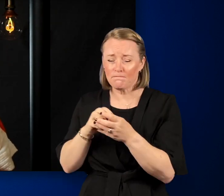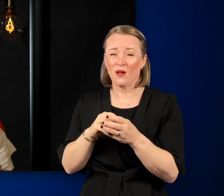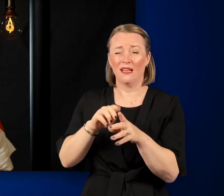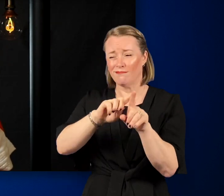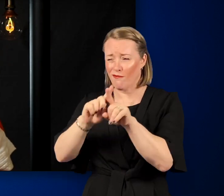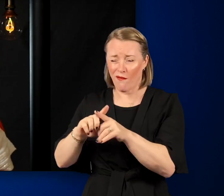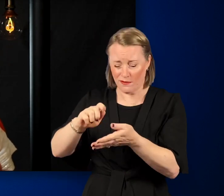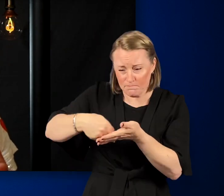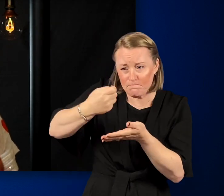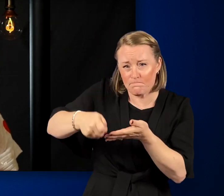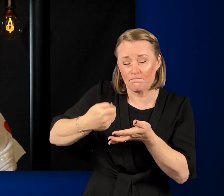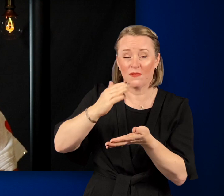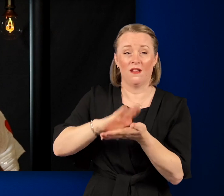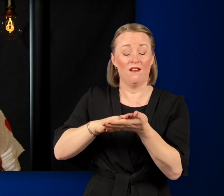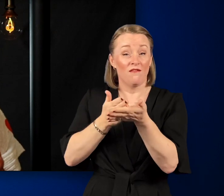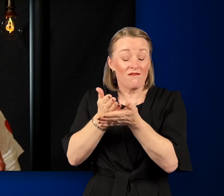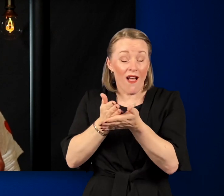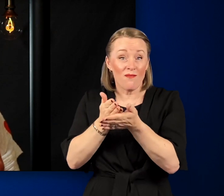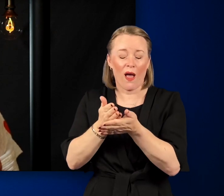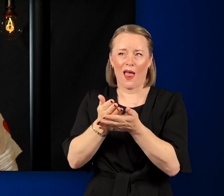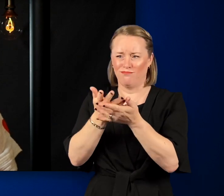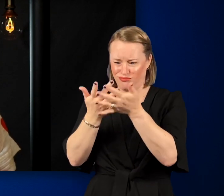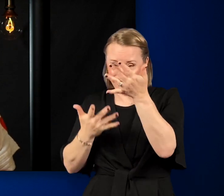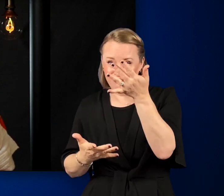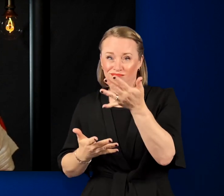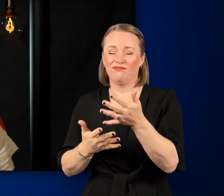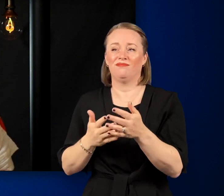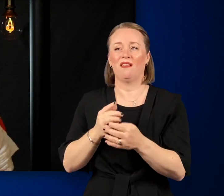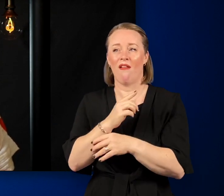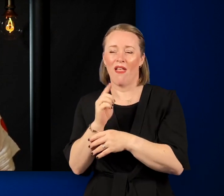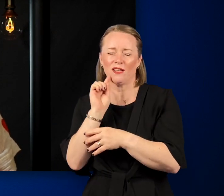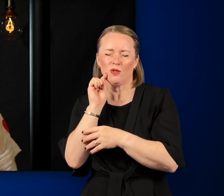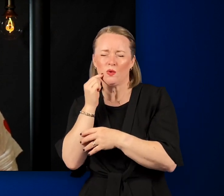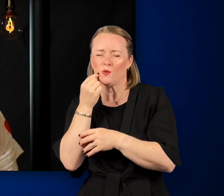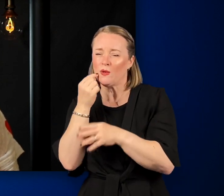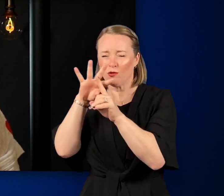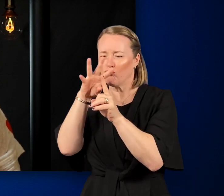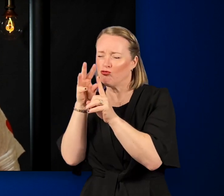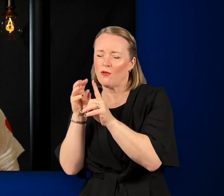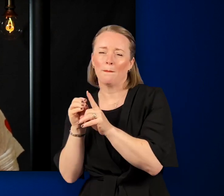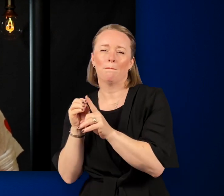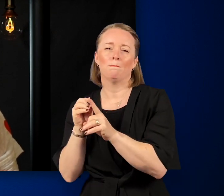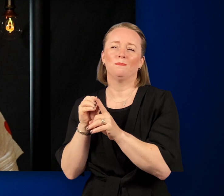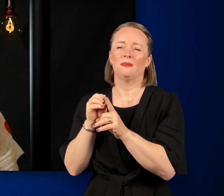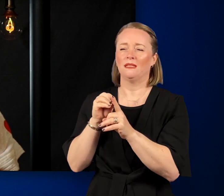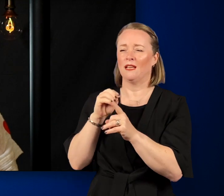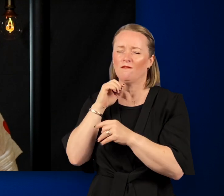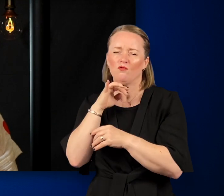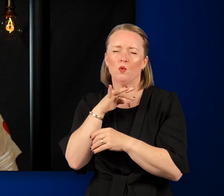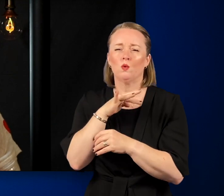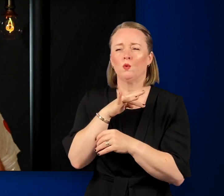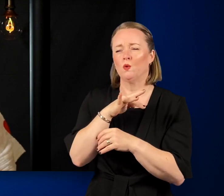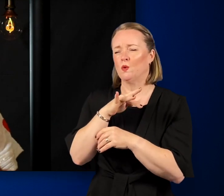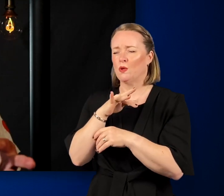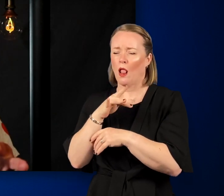tahina, flatbread. And then we'd have for afterwards those small sweet grapes they have there, and juicy dates and